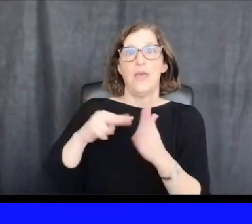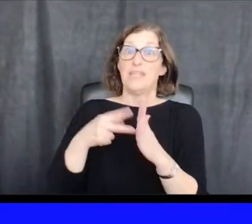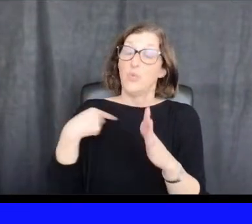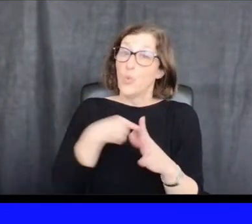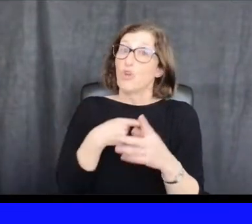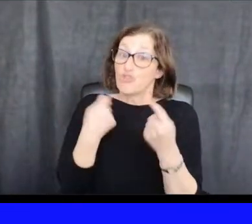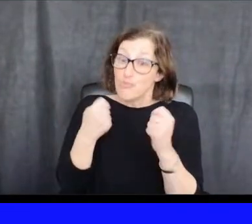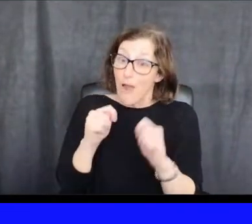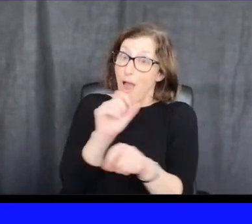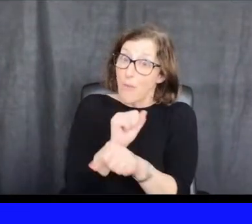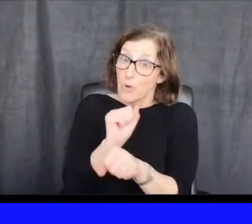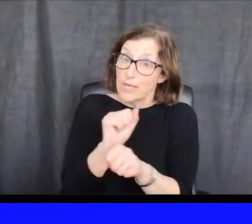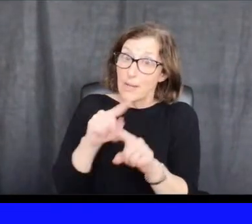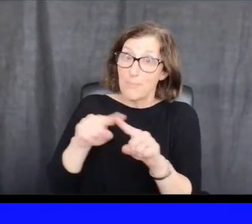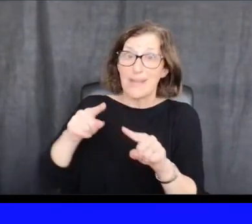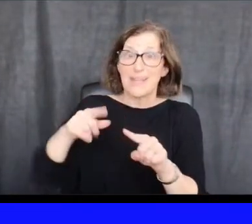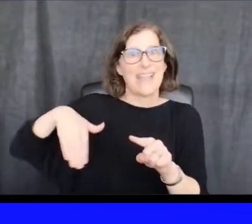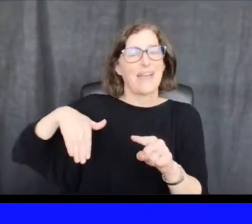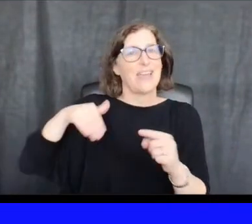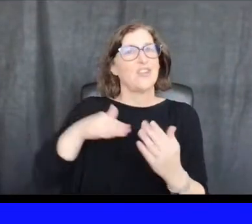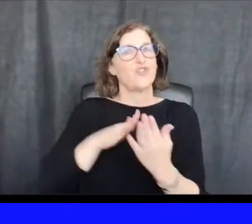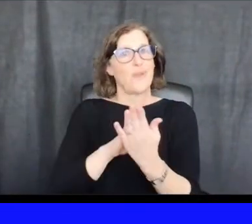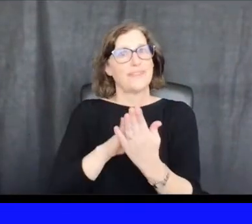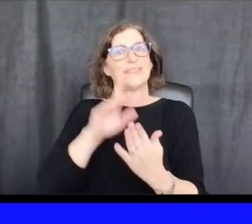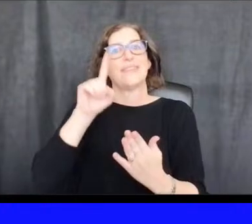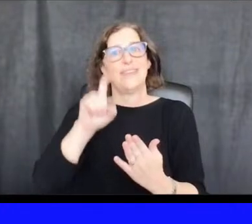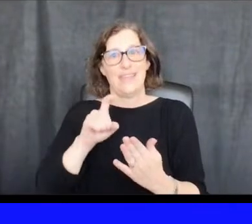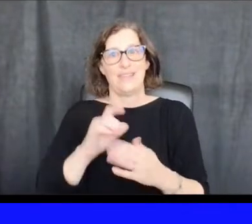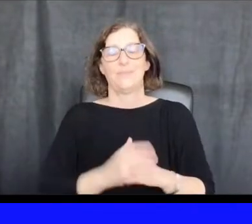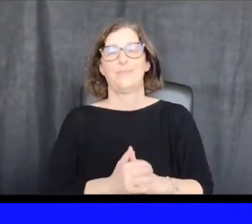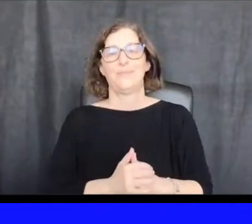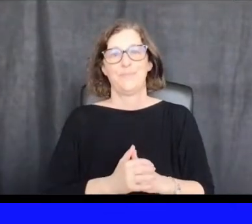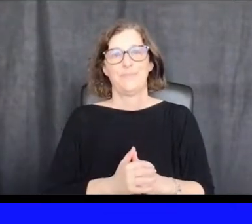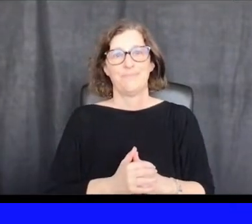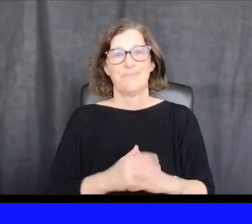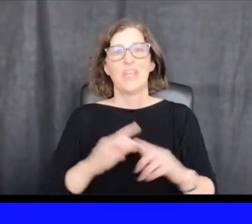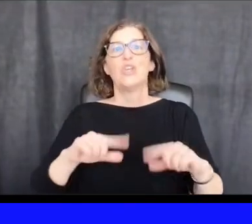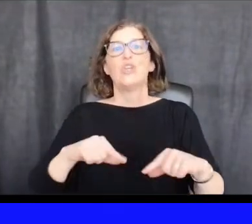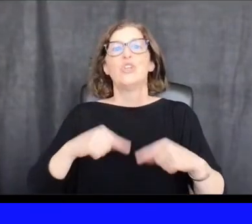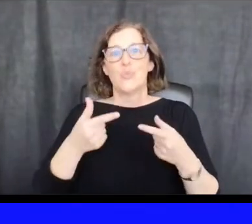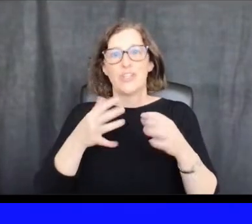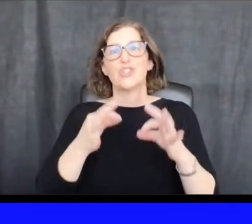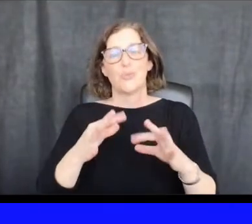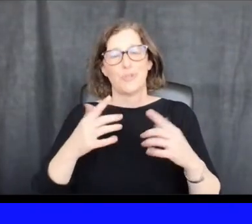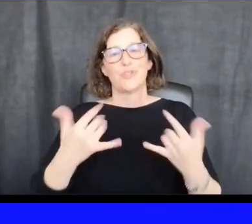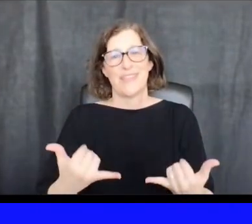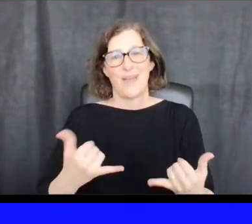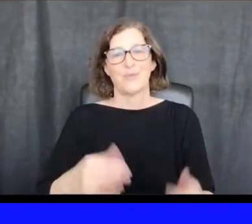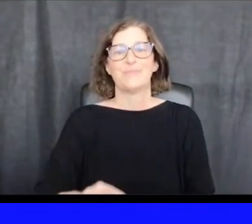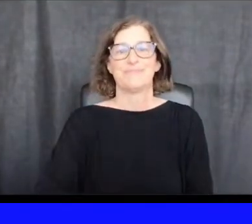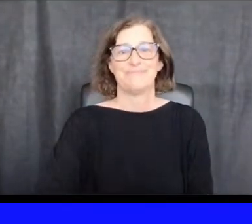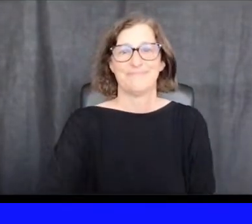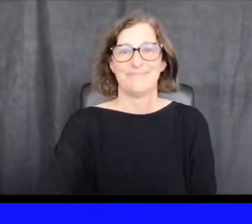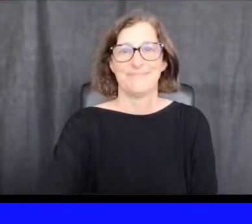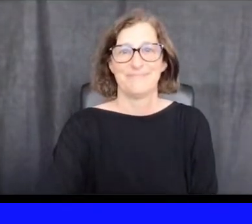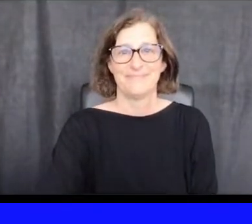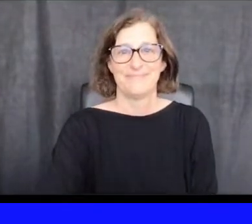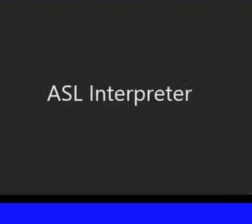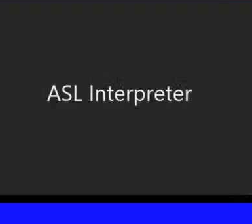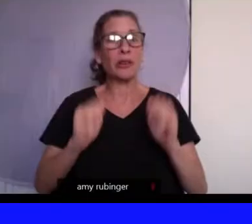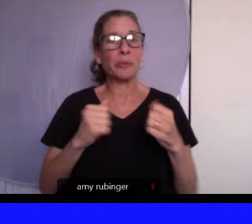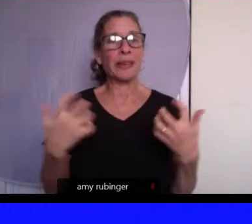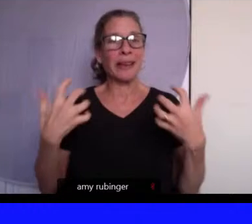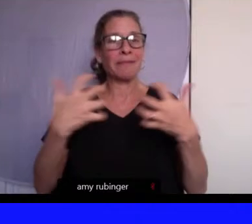This is just a flyer that we shared with all our patients. Both we mailed it to them, and when home care went into the house, they